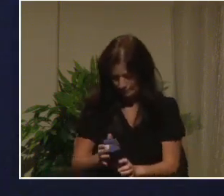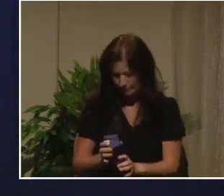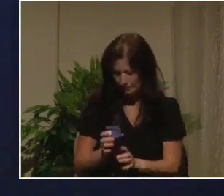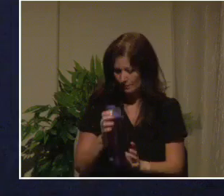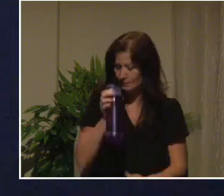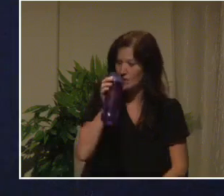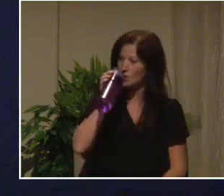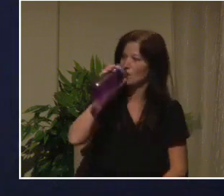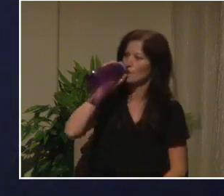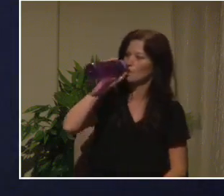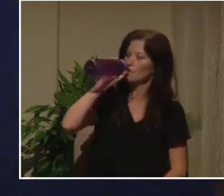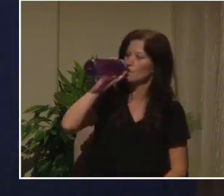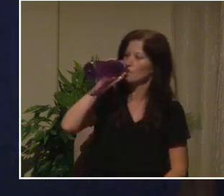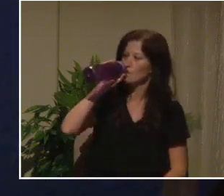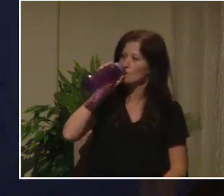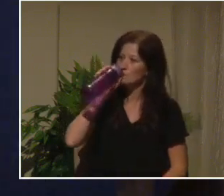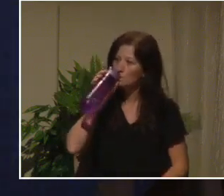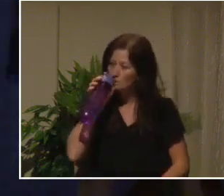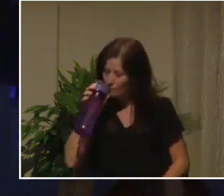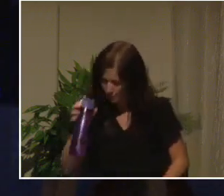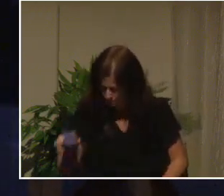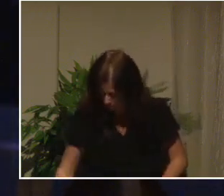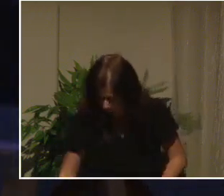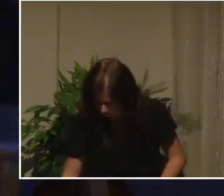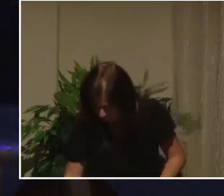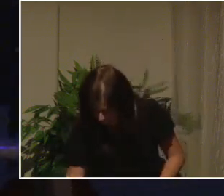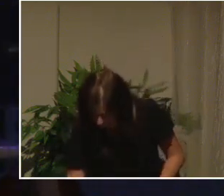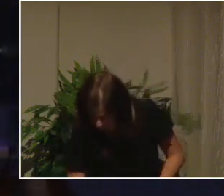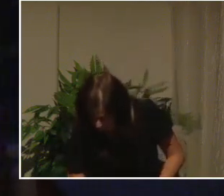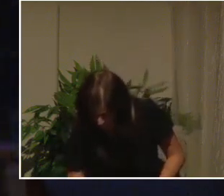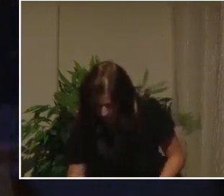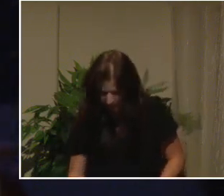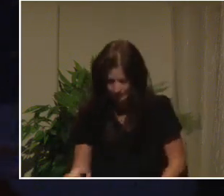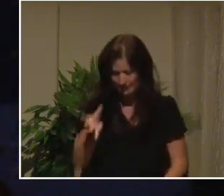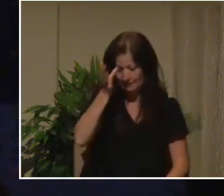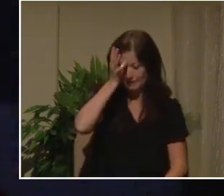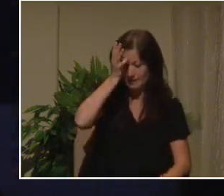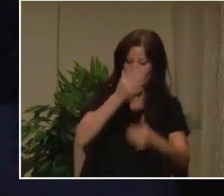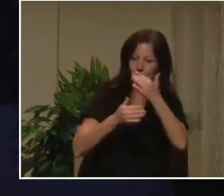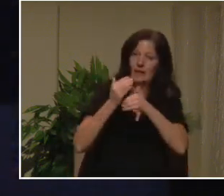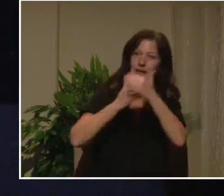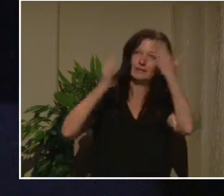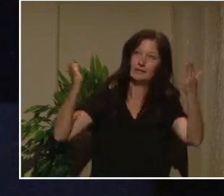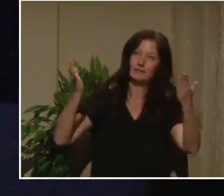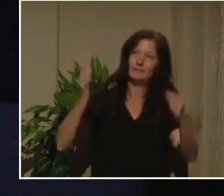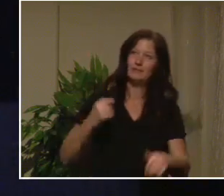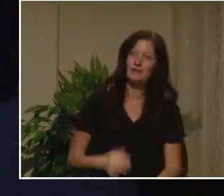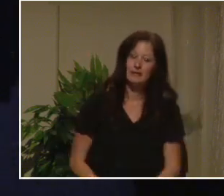Father in heaven, we come to you as broken people.